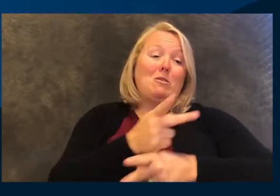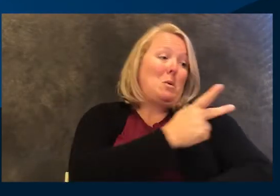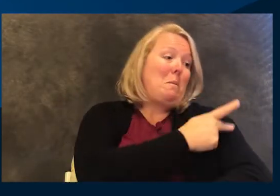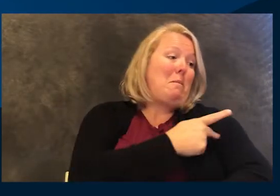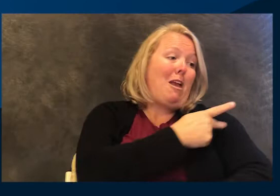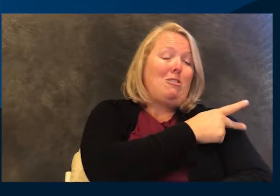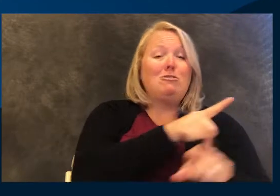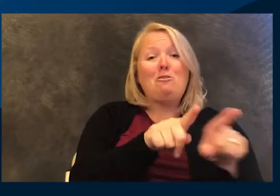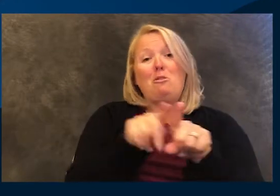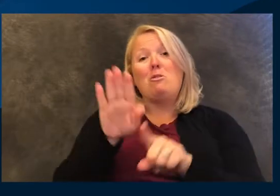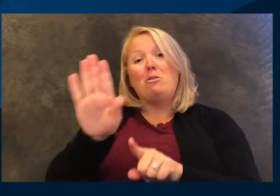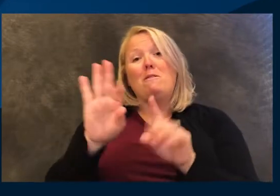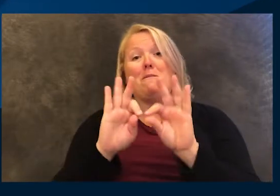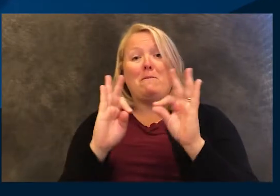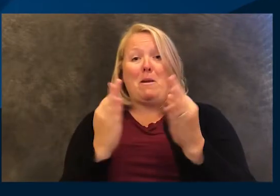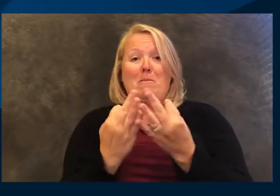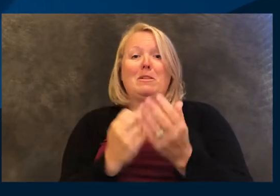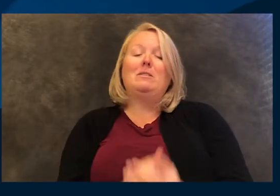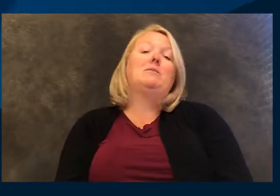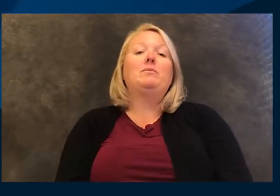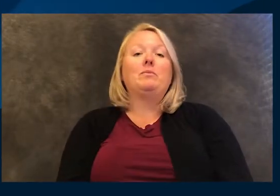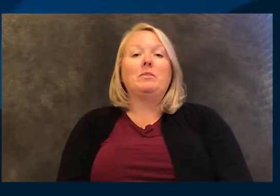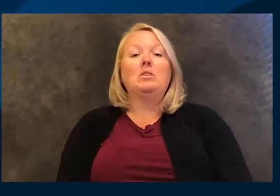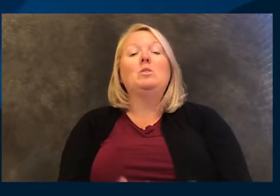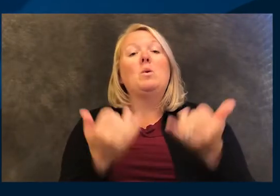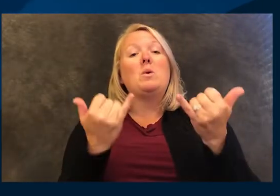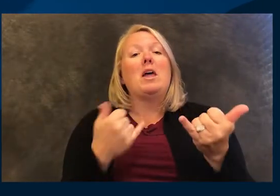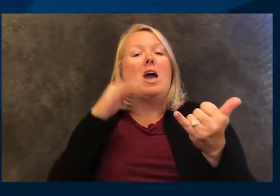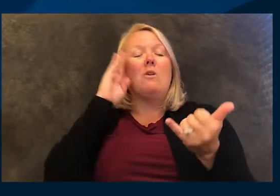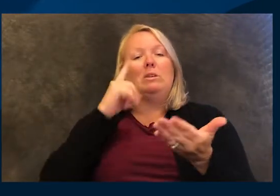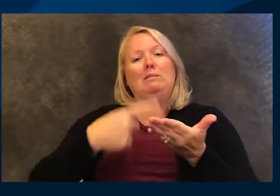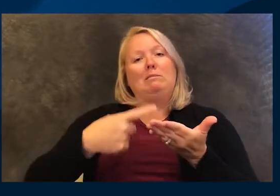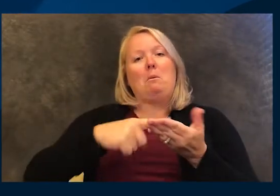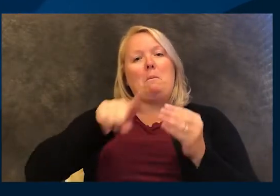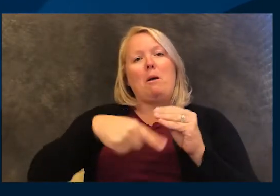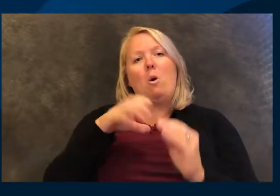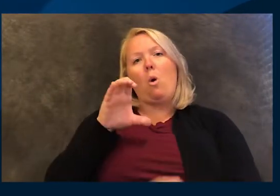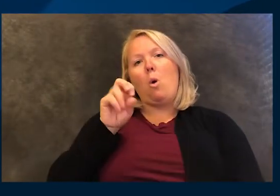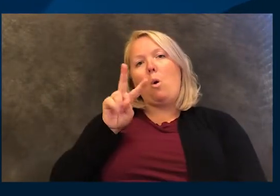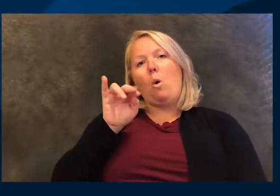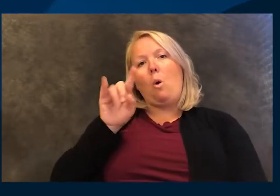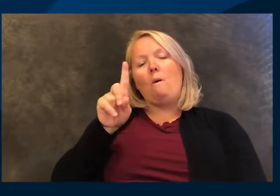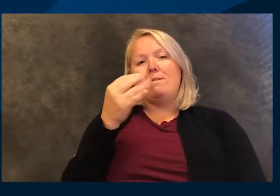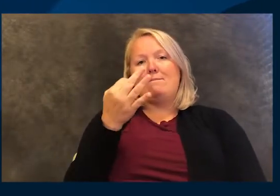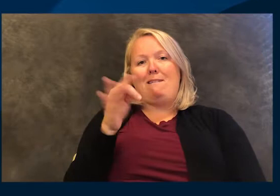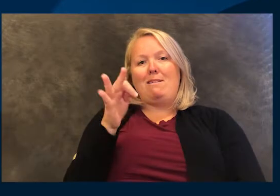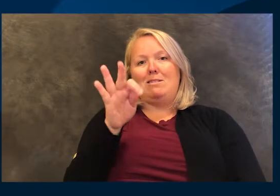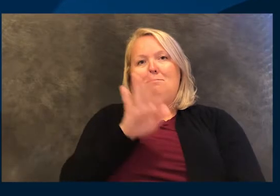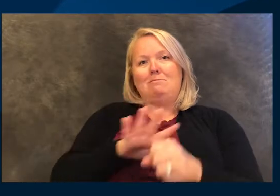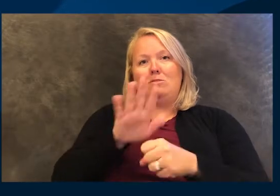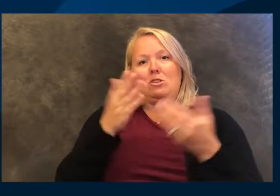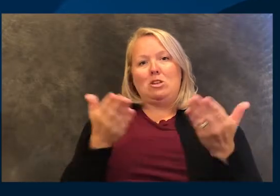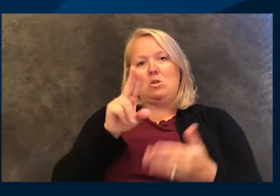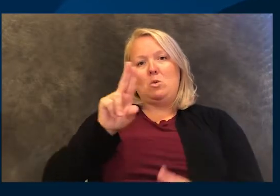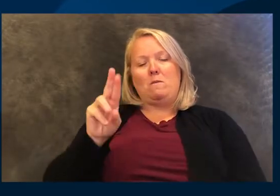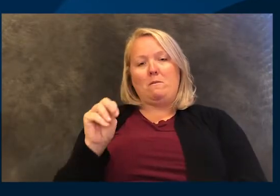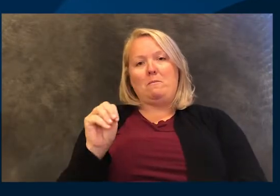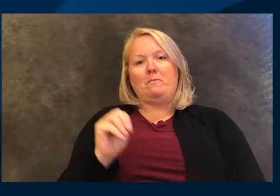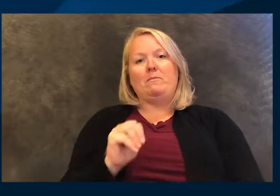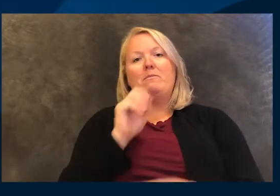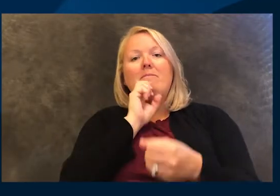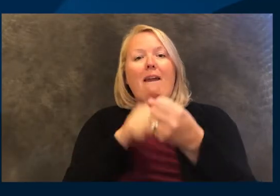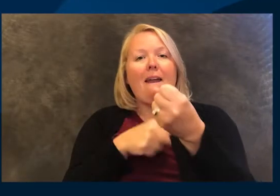some information to you on the latest COVID-19 Michigan trends from statewide initiatives and advocacy.